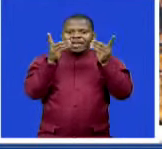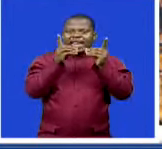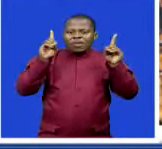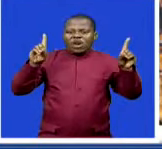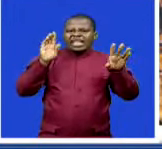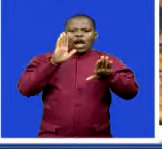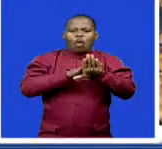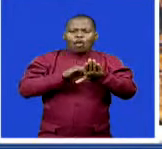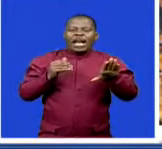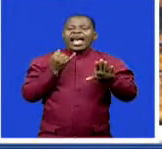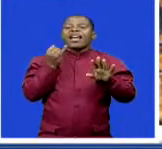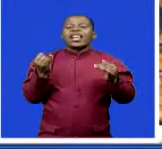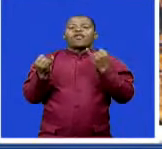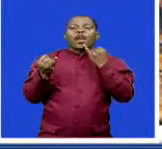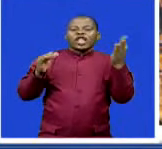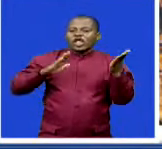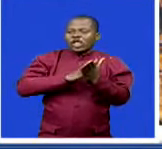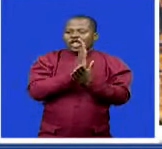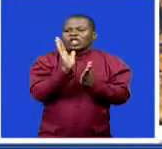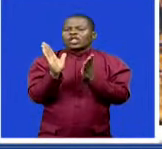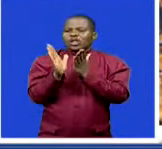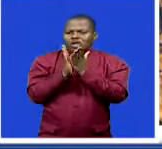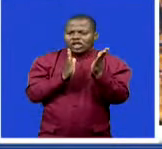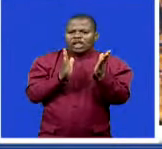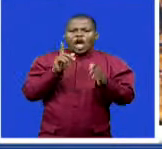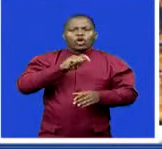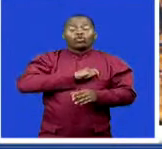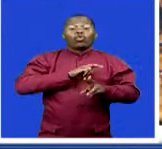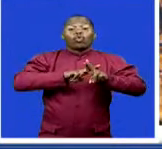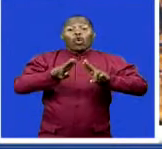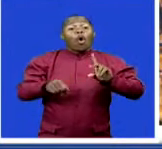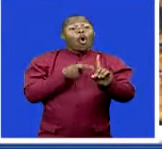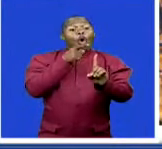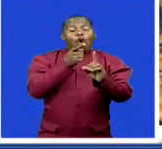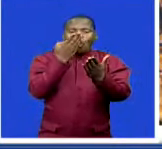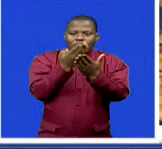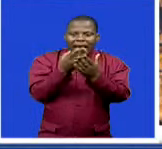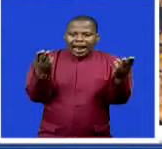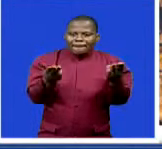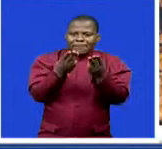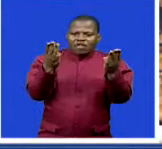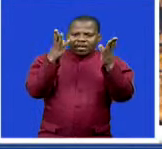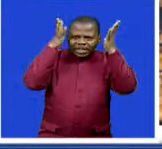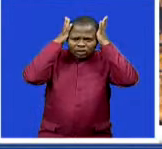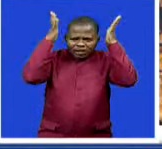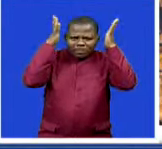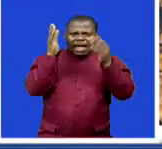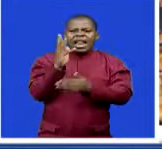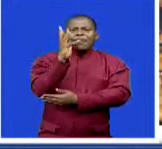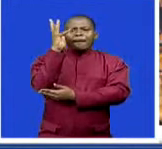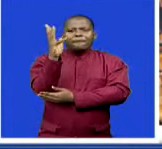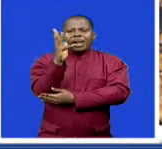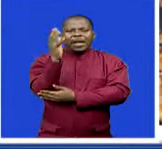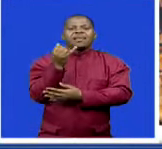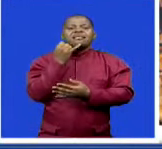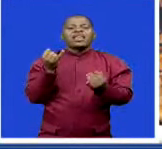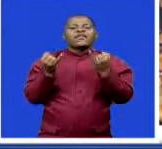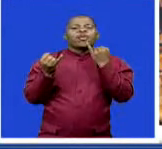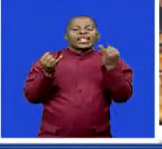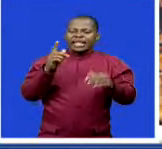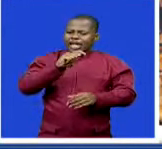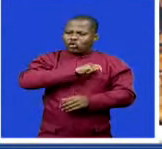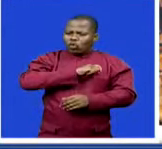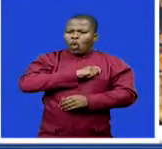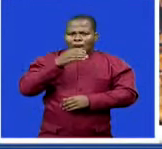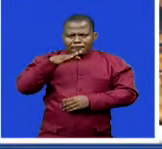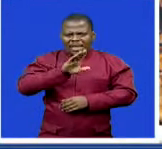very unfortunate. His Majesty has implored all Maswati to be truthful and sincere in all their dealings for the benefit of the kingdom. His